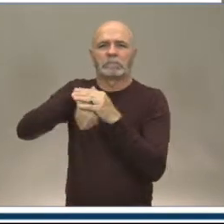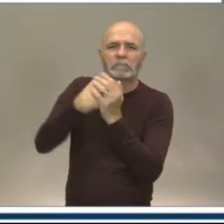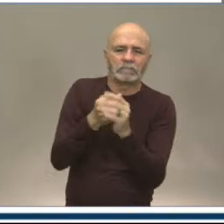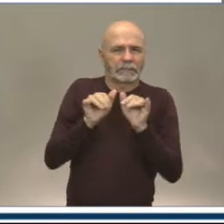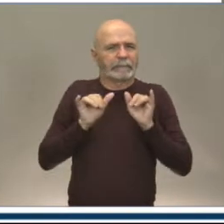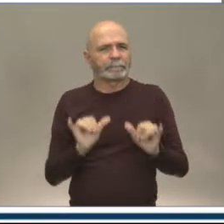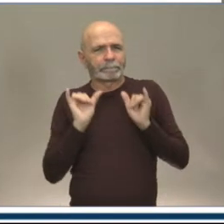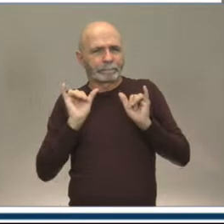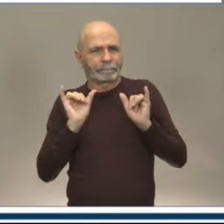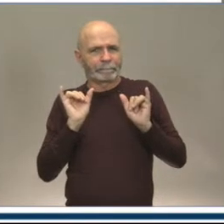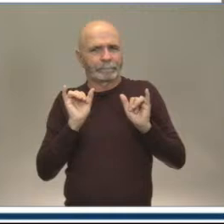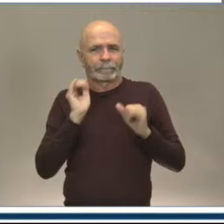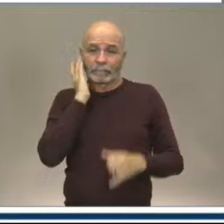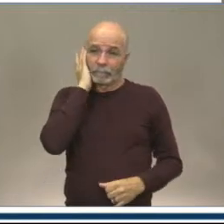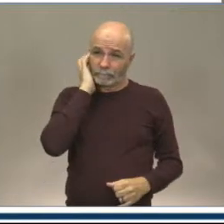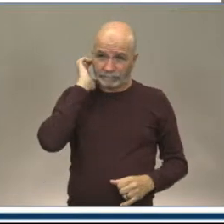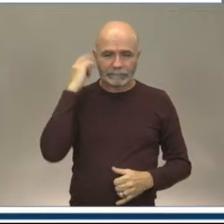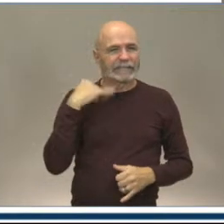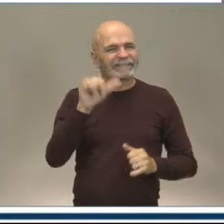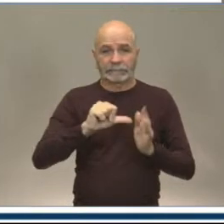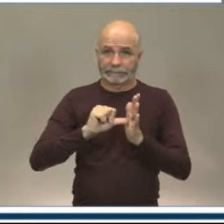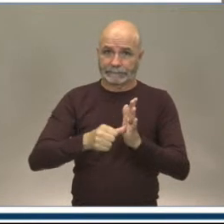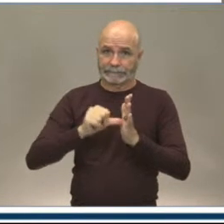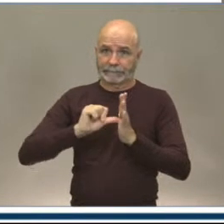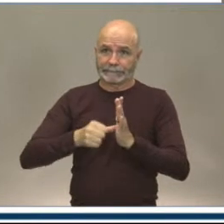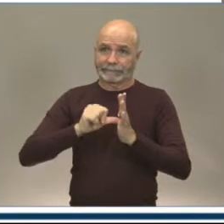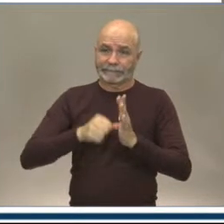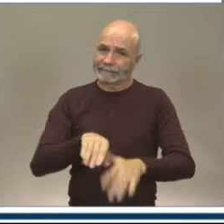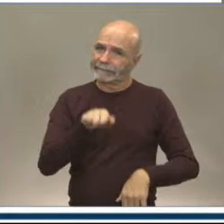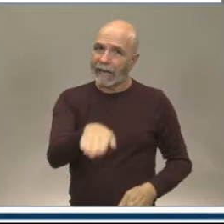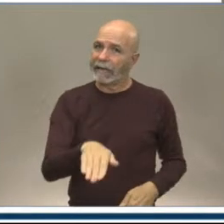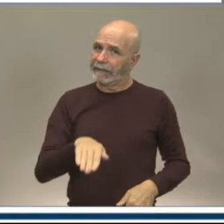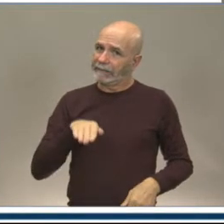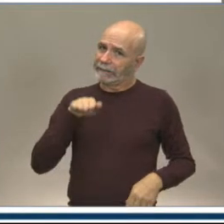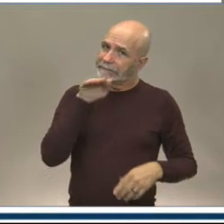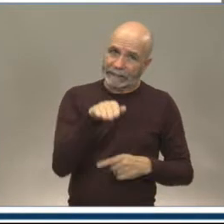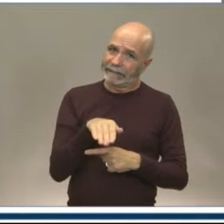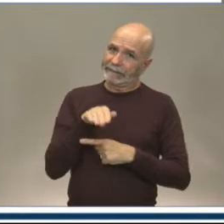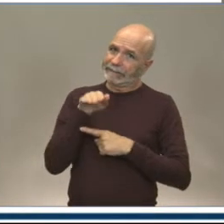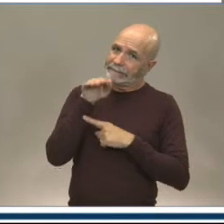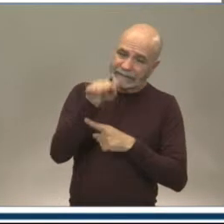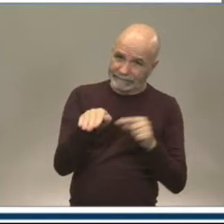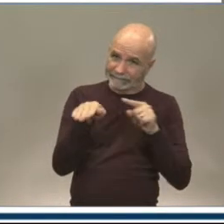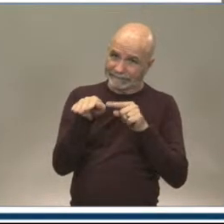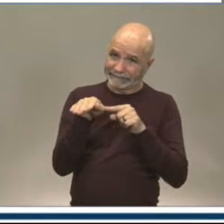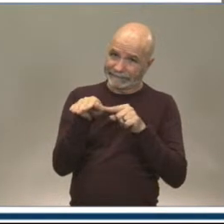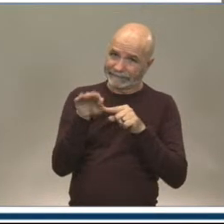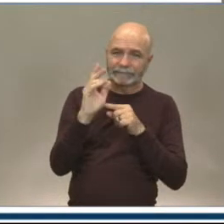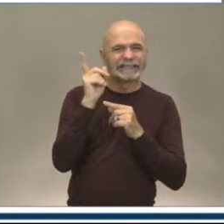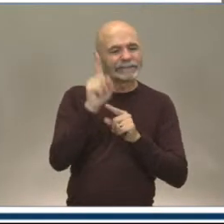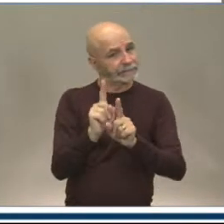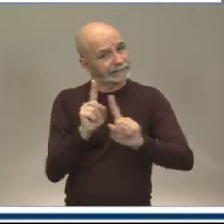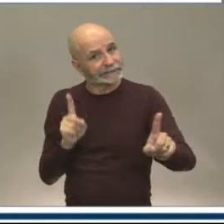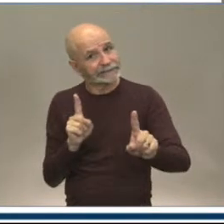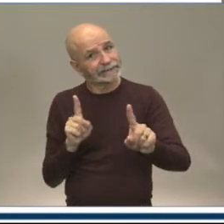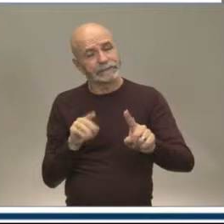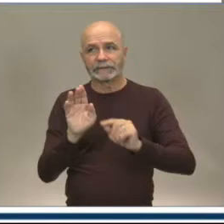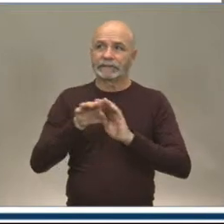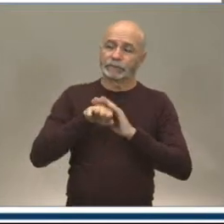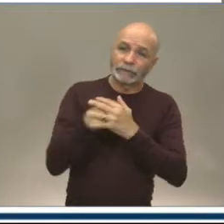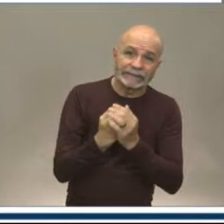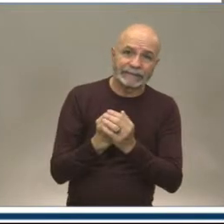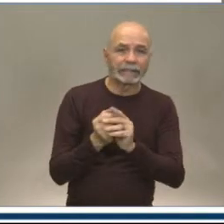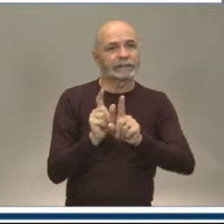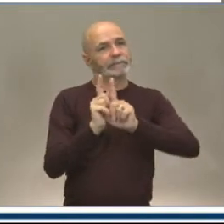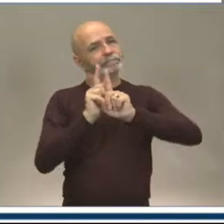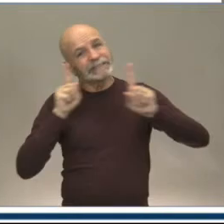shoulder, reminding you to wear your mask or wash your hands, pointing out risk and helping you steer clear of them, that isn't realistic and actually sounds a little bit